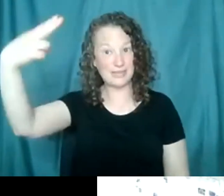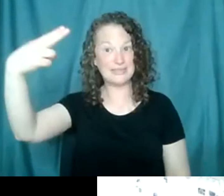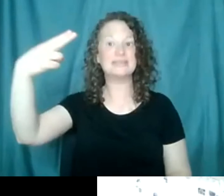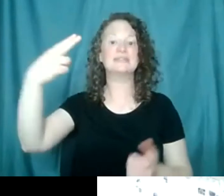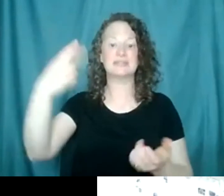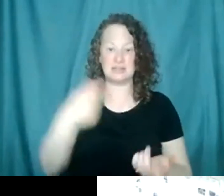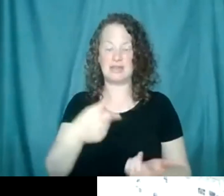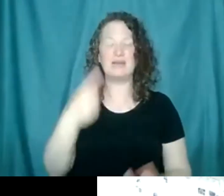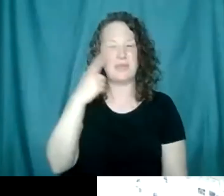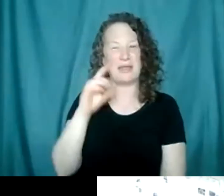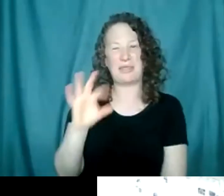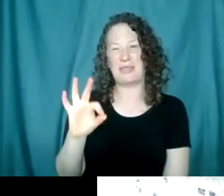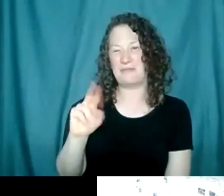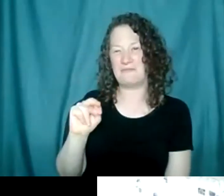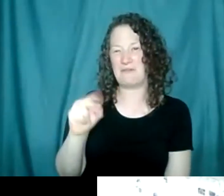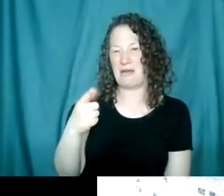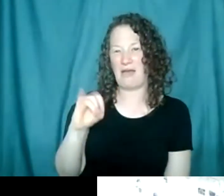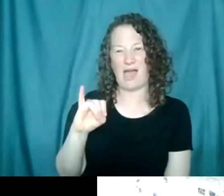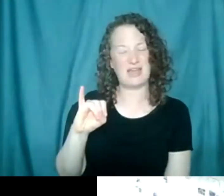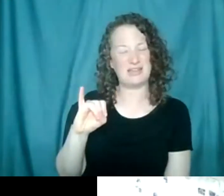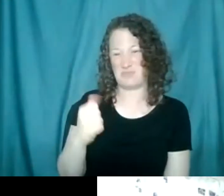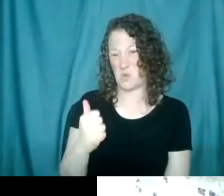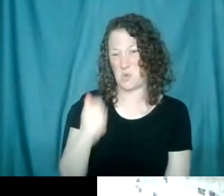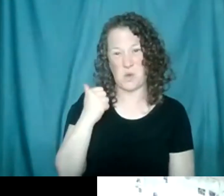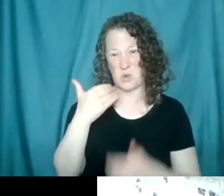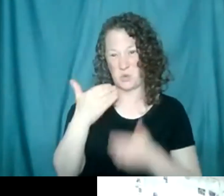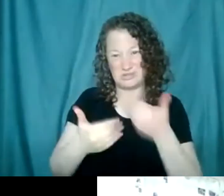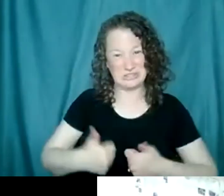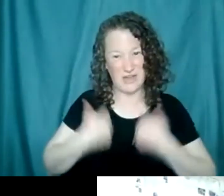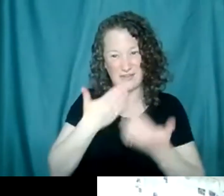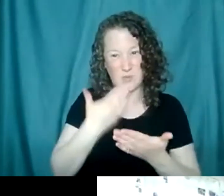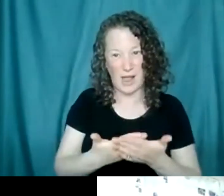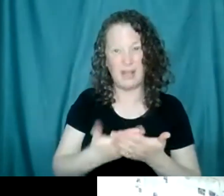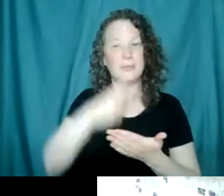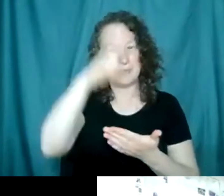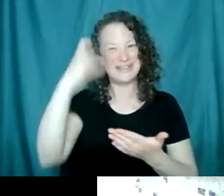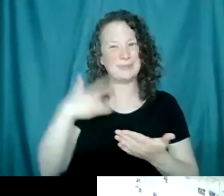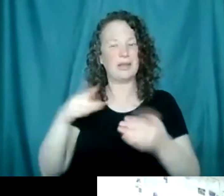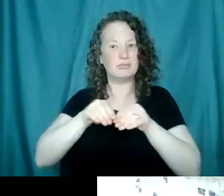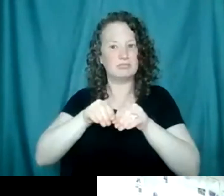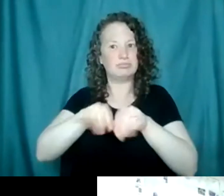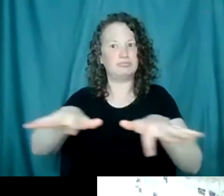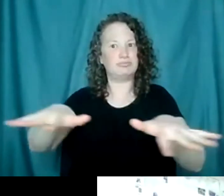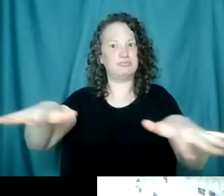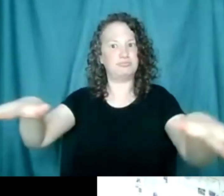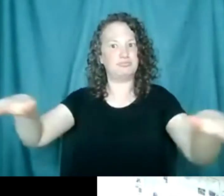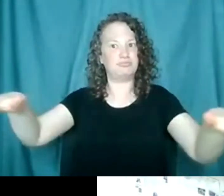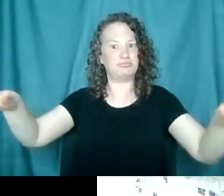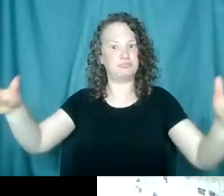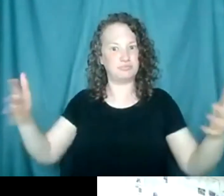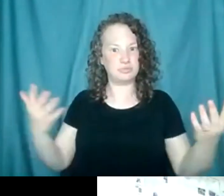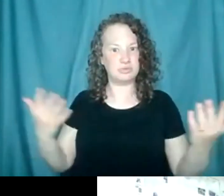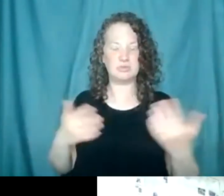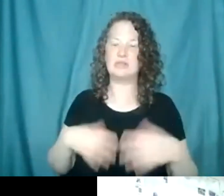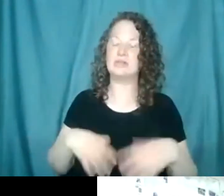as the bacteria, because fungi rely on being able to spread throughout the system like a spider web. That's a good visual of